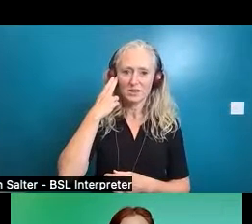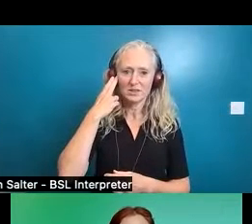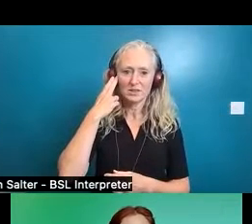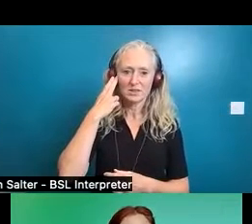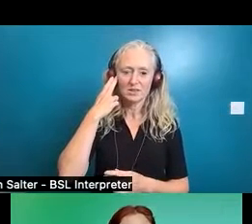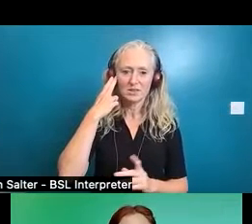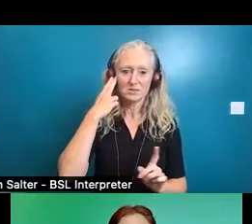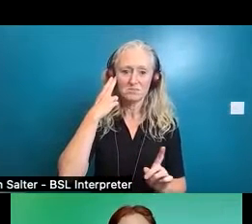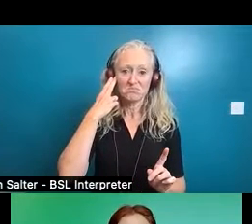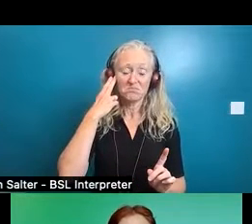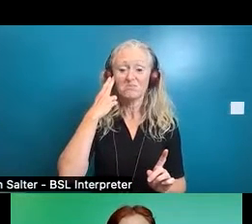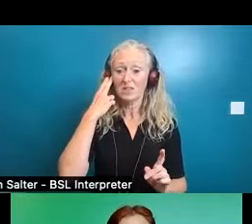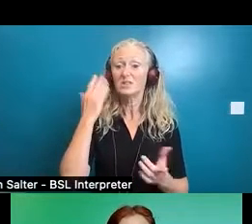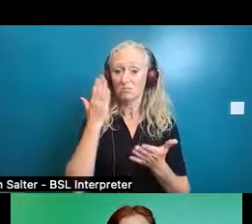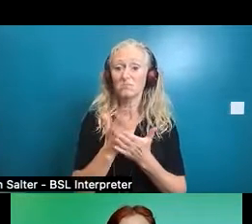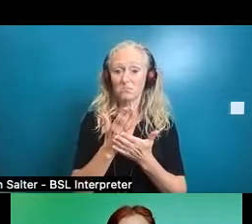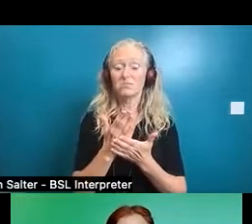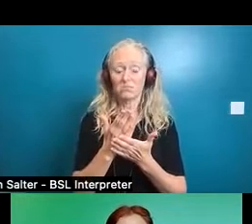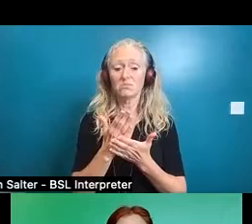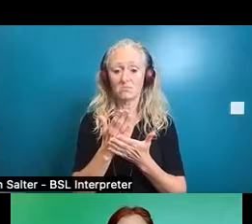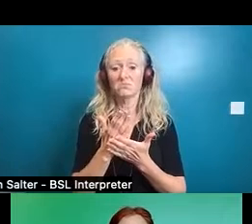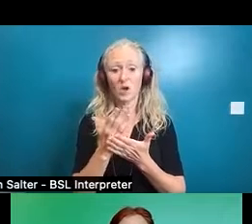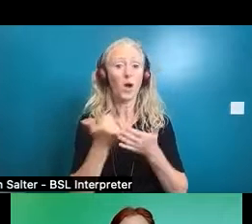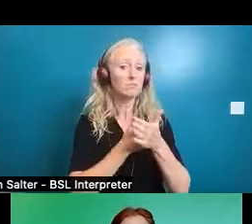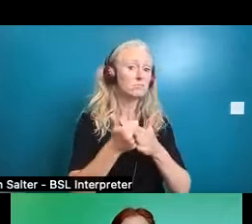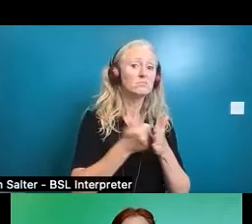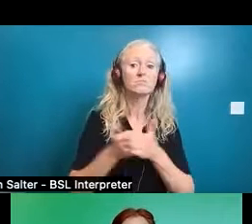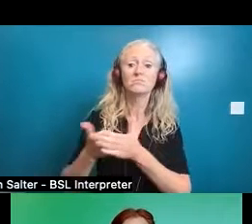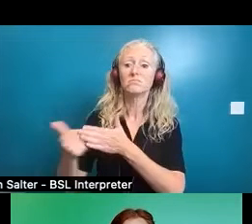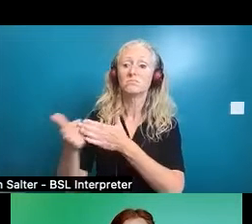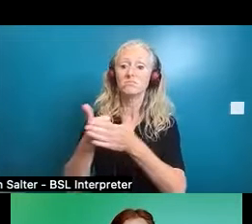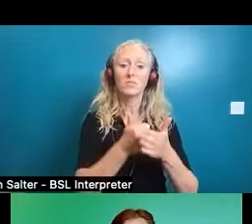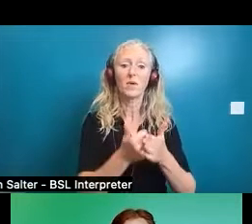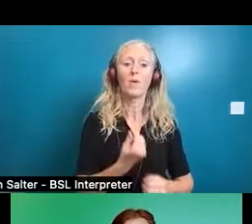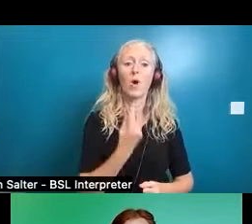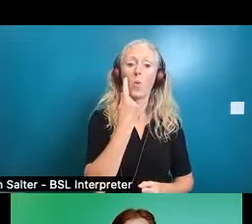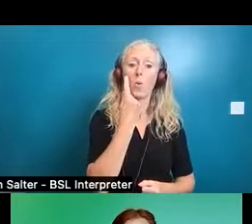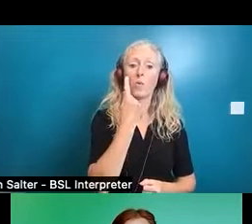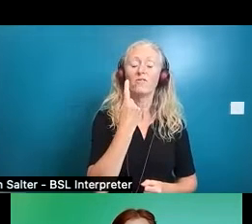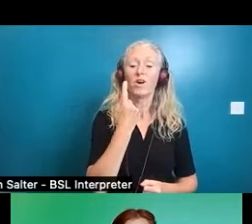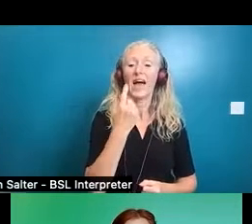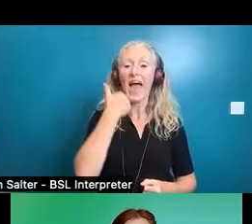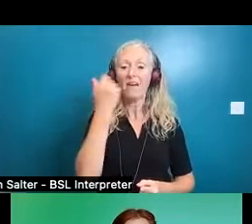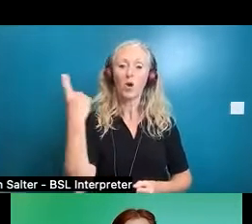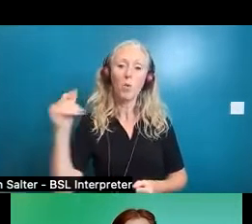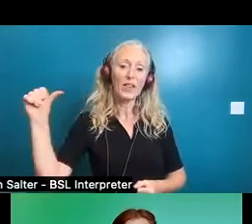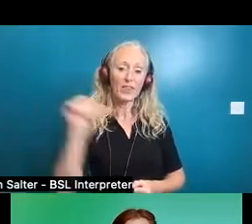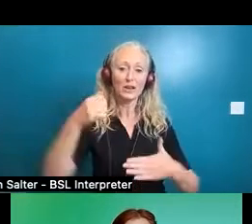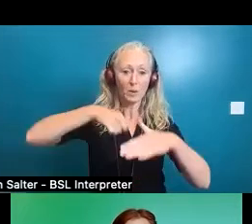is relatively common in terms of rare disease, 1.3 per thousand live births and rising